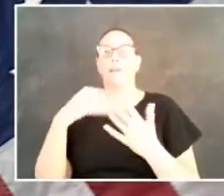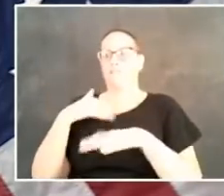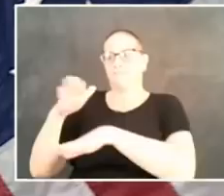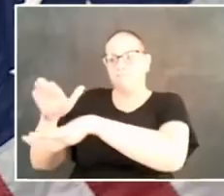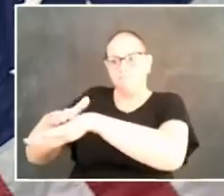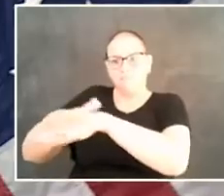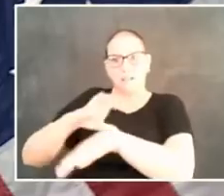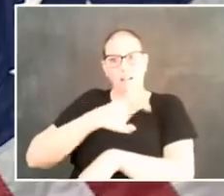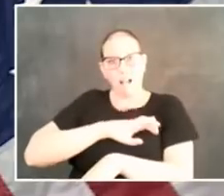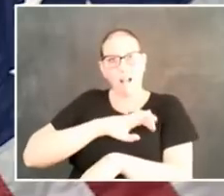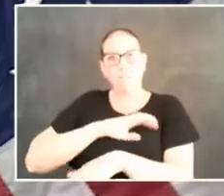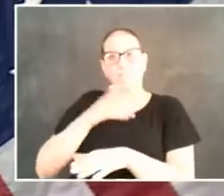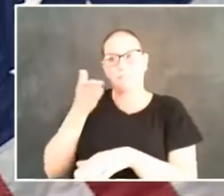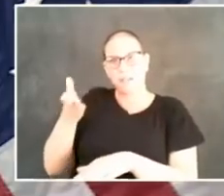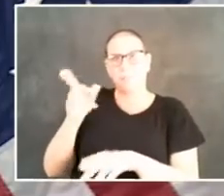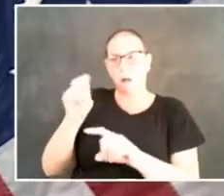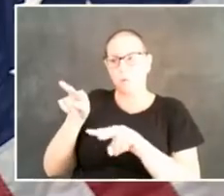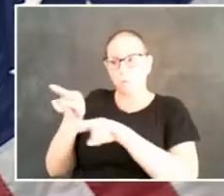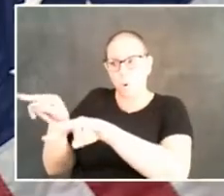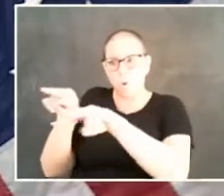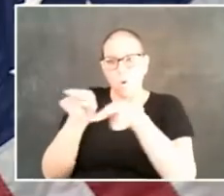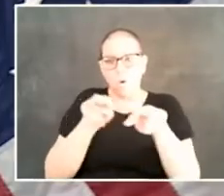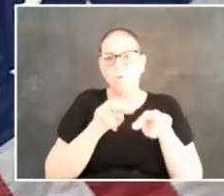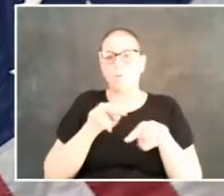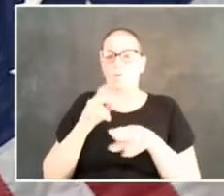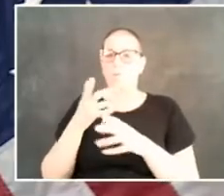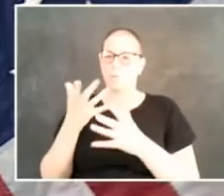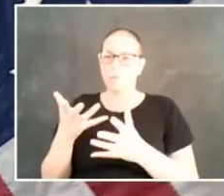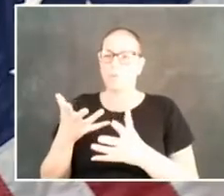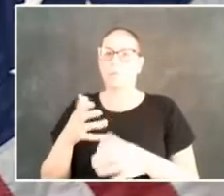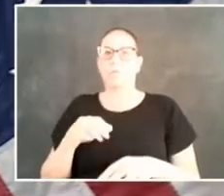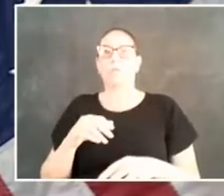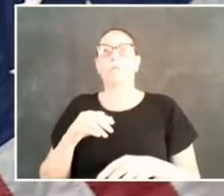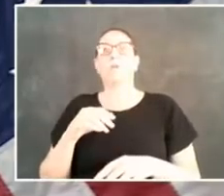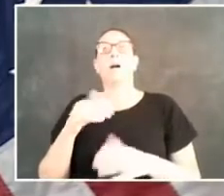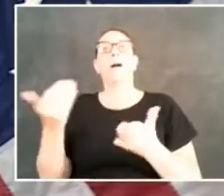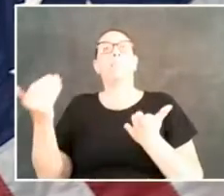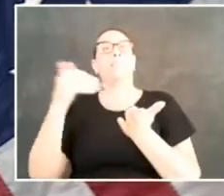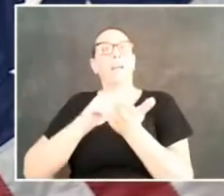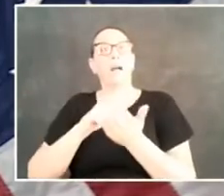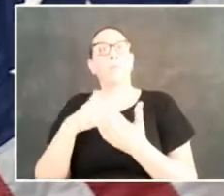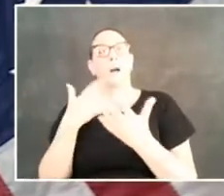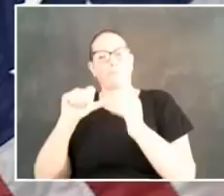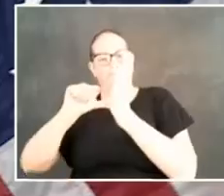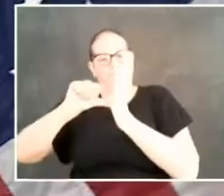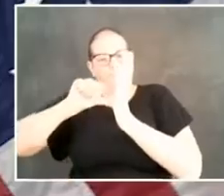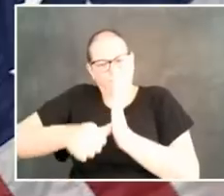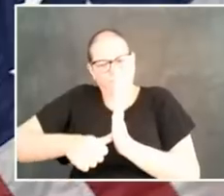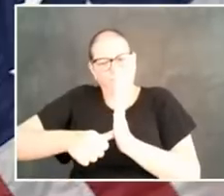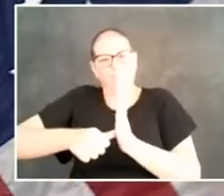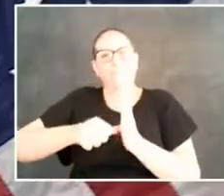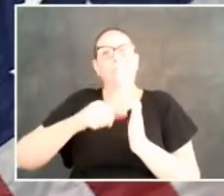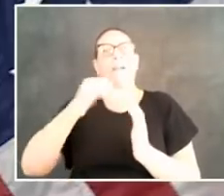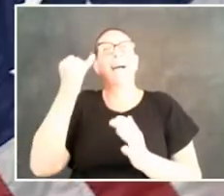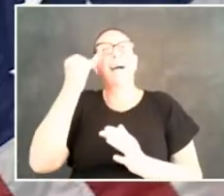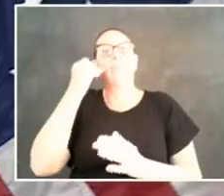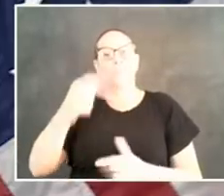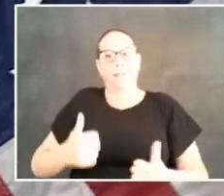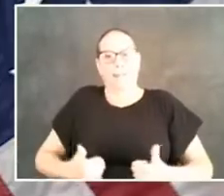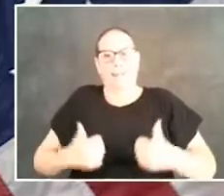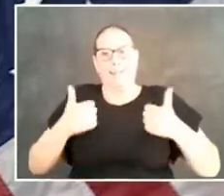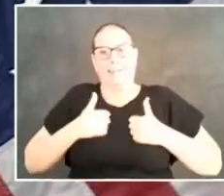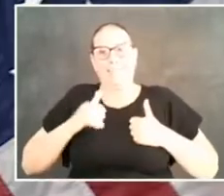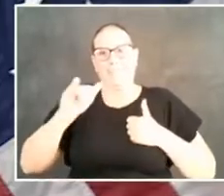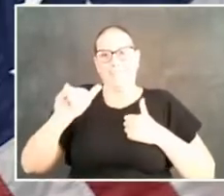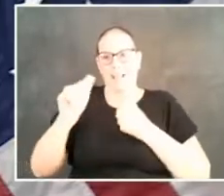of the truth. I think New Yorkers understand at this point, this is not business as usual. This is literally about life and death. If